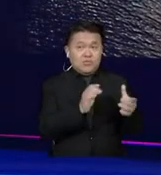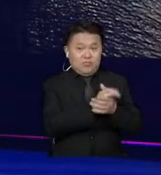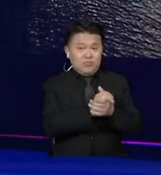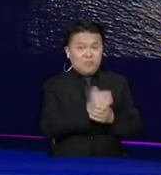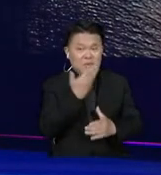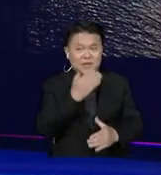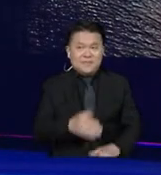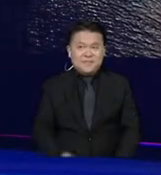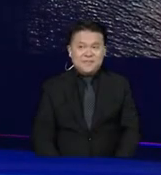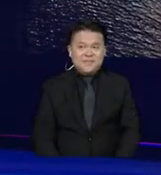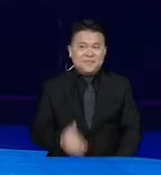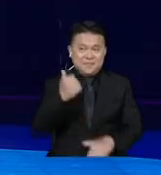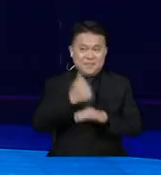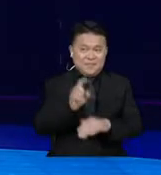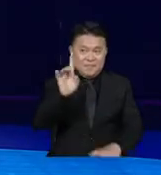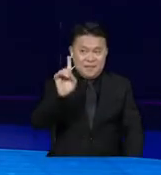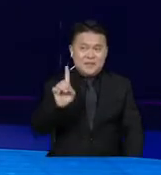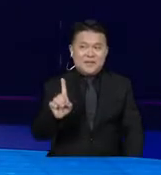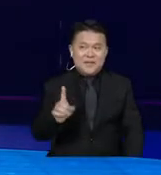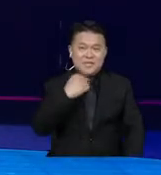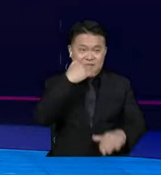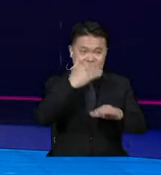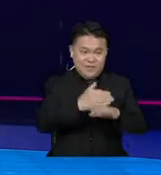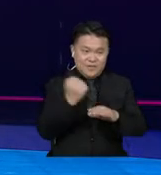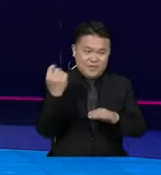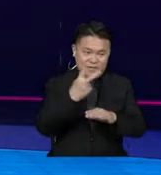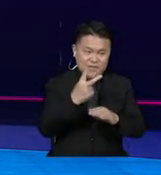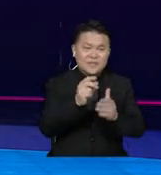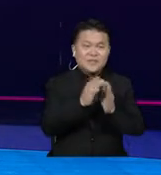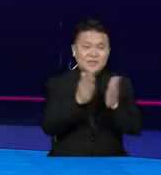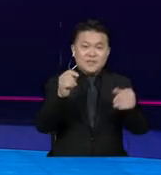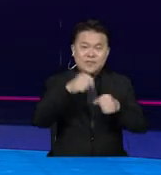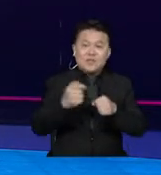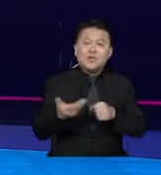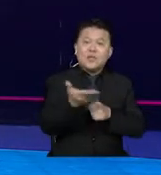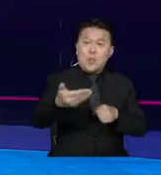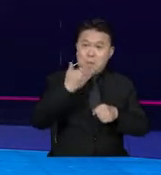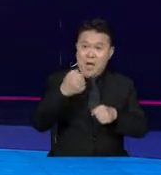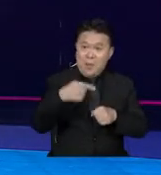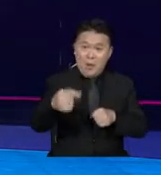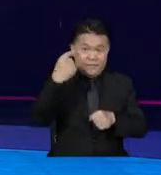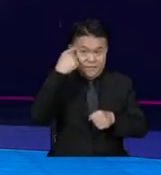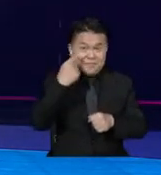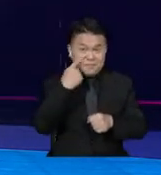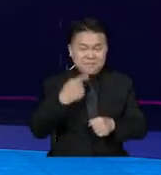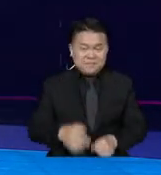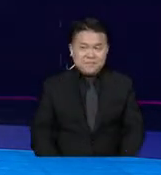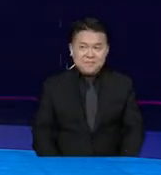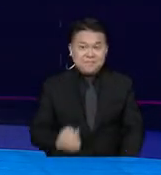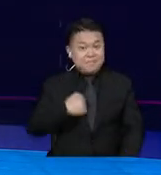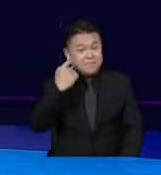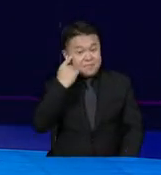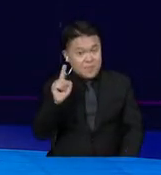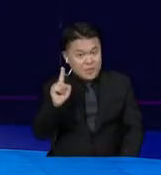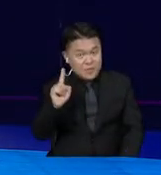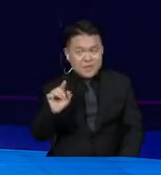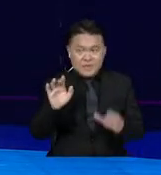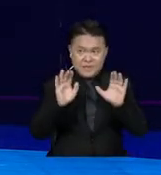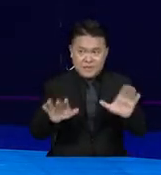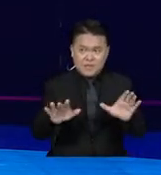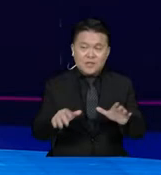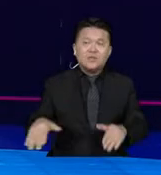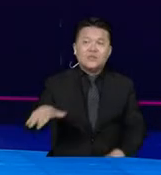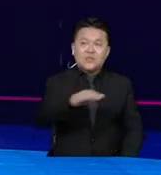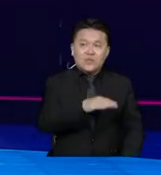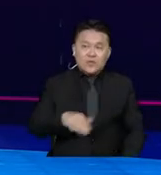you with is how you can help to rewrite democracy. In my humble opinion, the most important thing